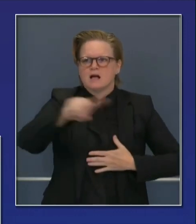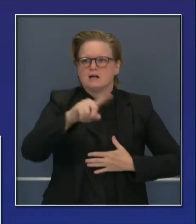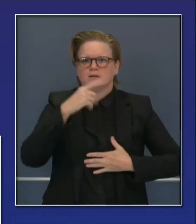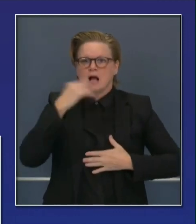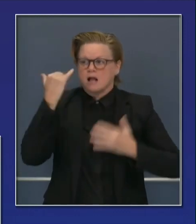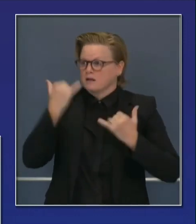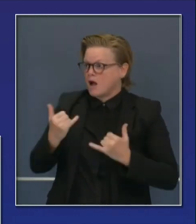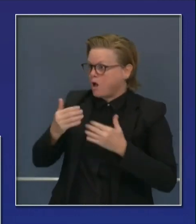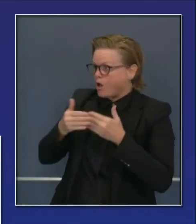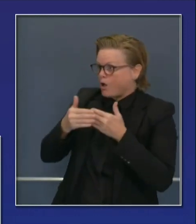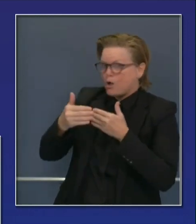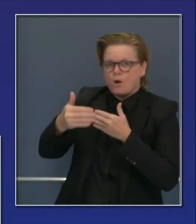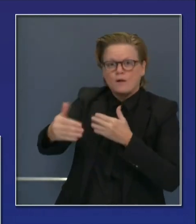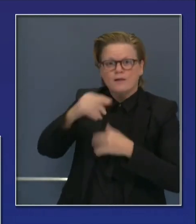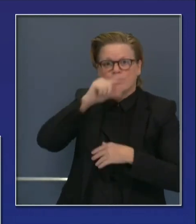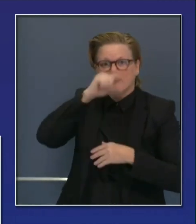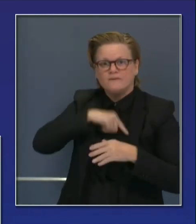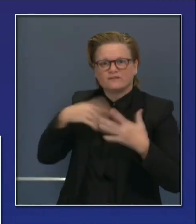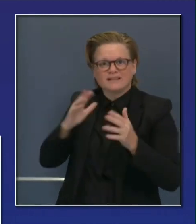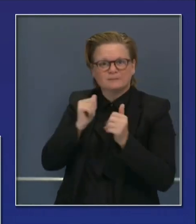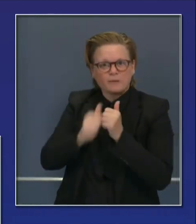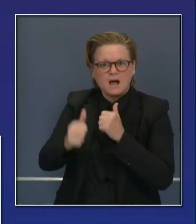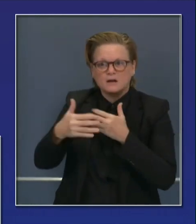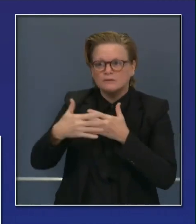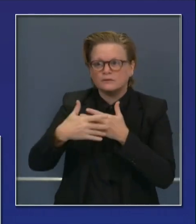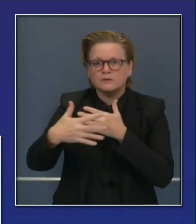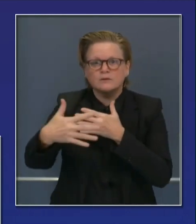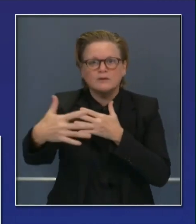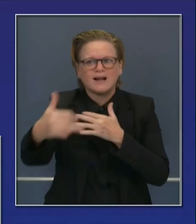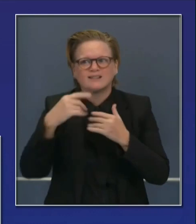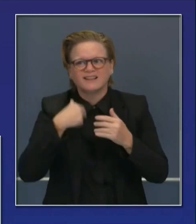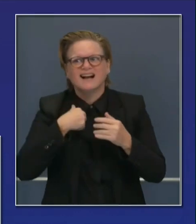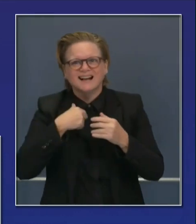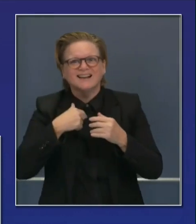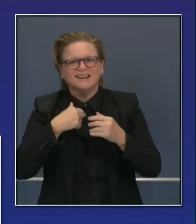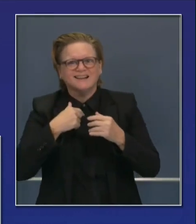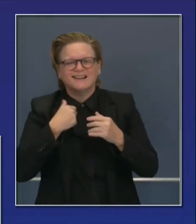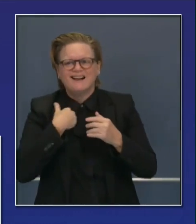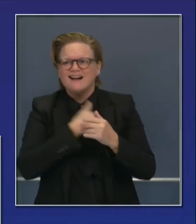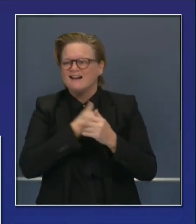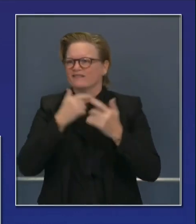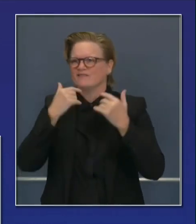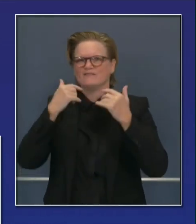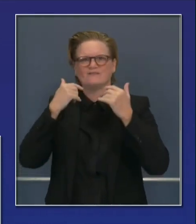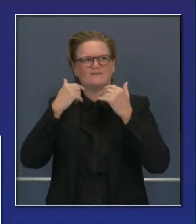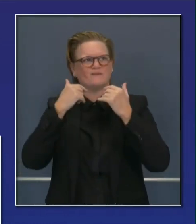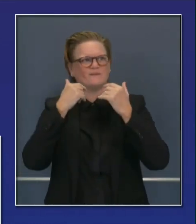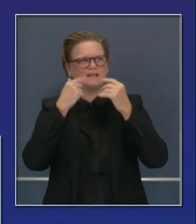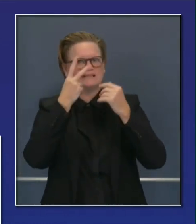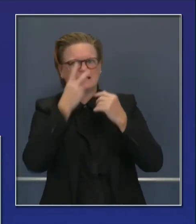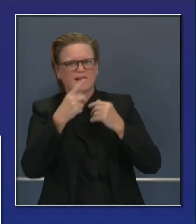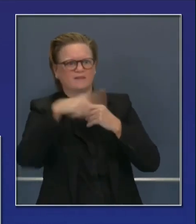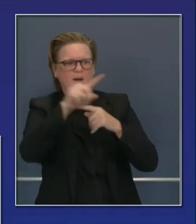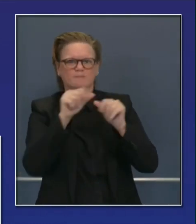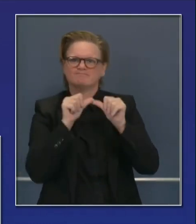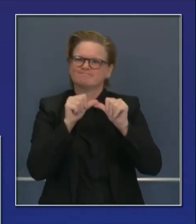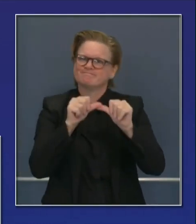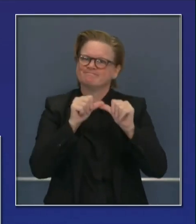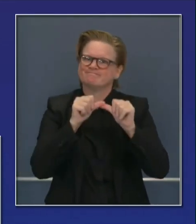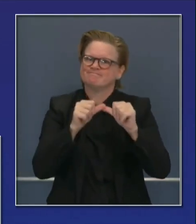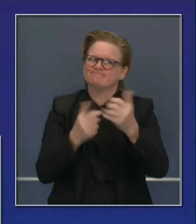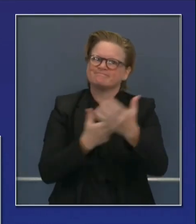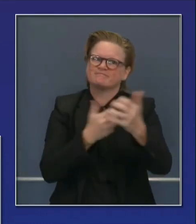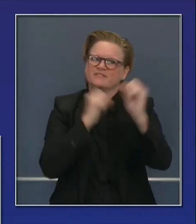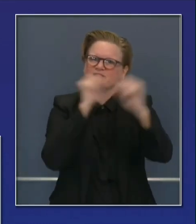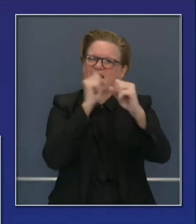holiday season, and we're still asking more from CAL FIRE and all of our firefighters. Thank you. And we recognize you. And